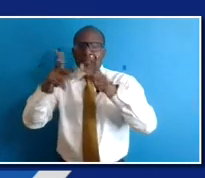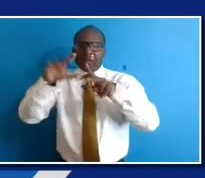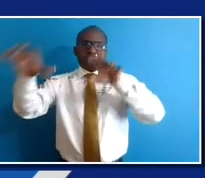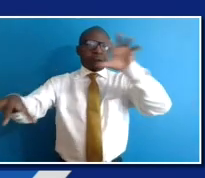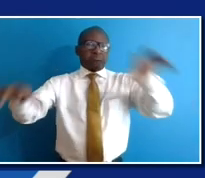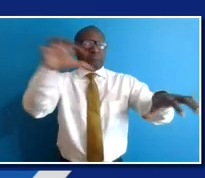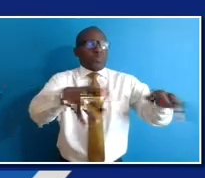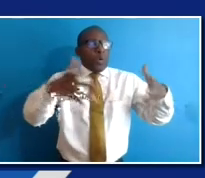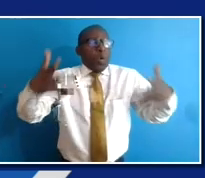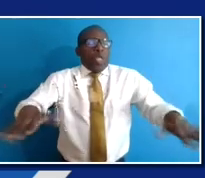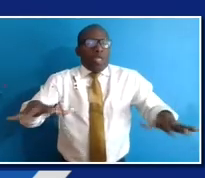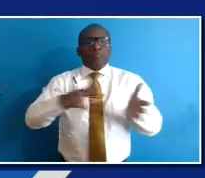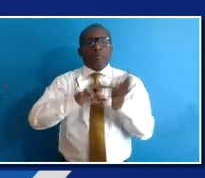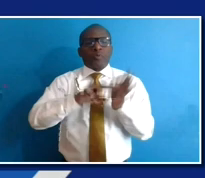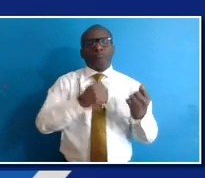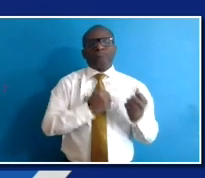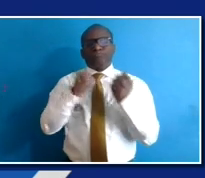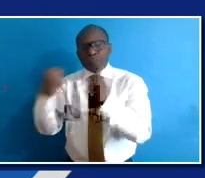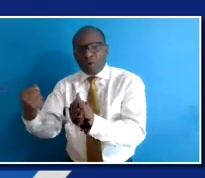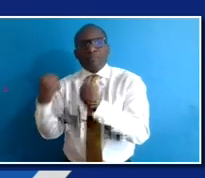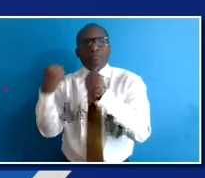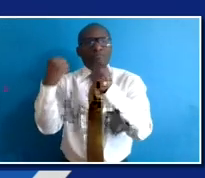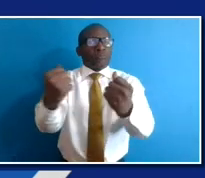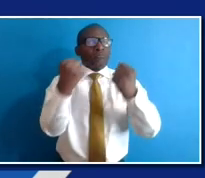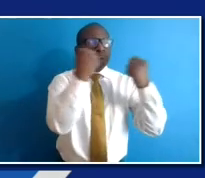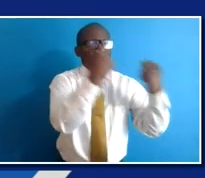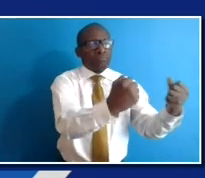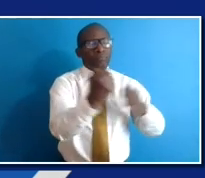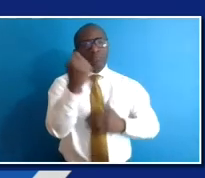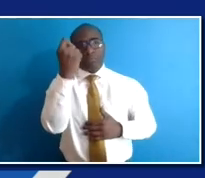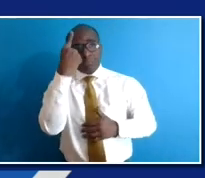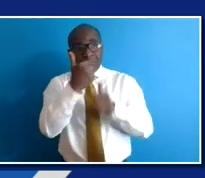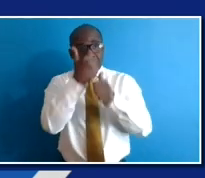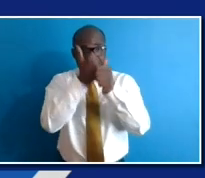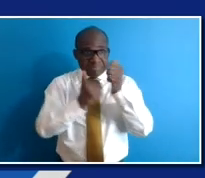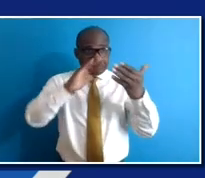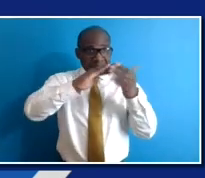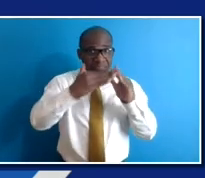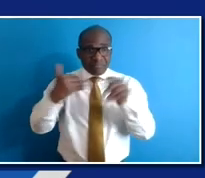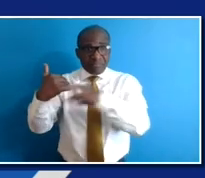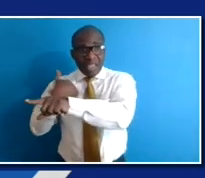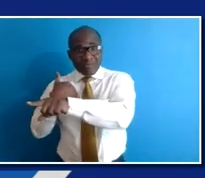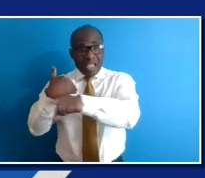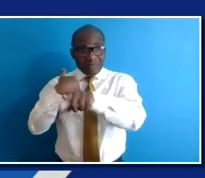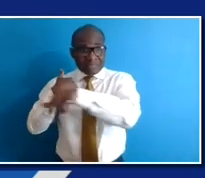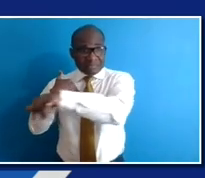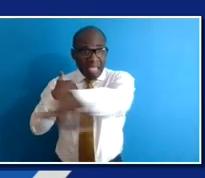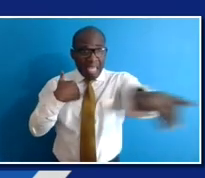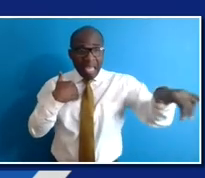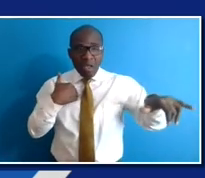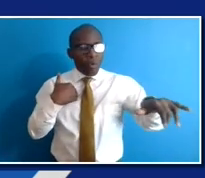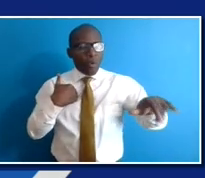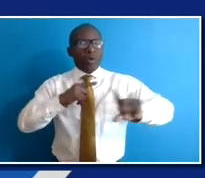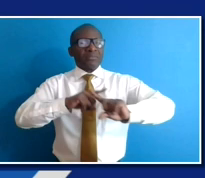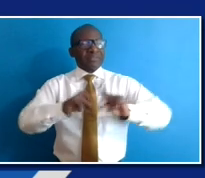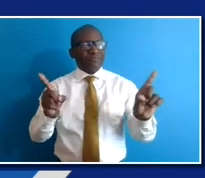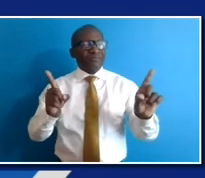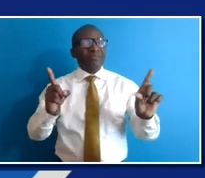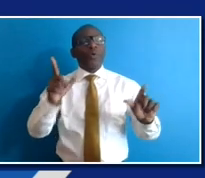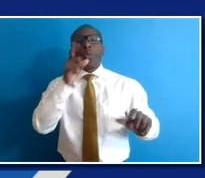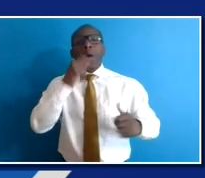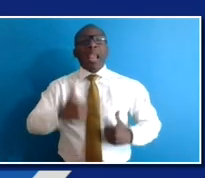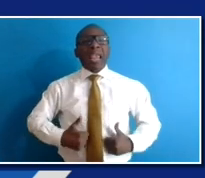every community. There's a combination where you join together. So if you live in North Salem and Somers in the northeast corner of the county, you would vote at the